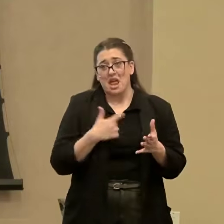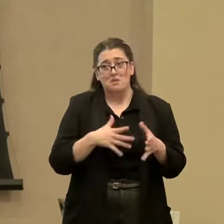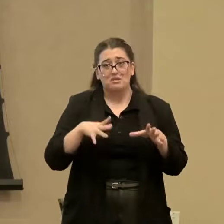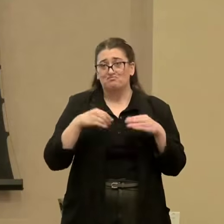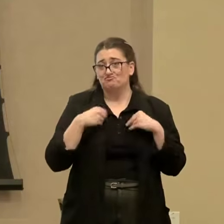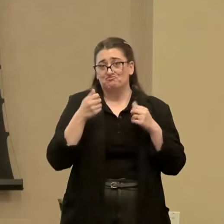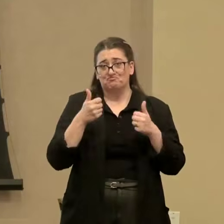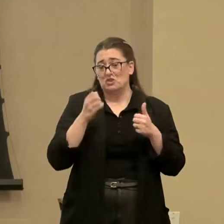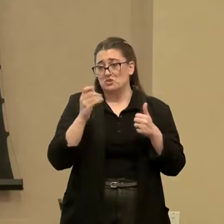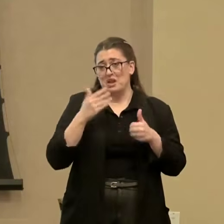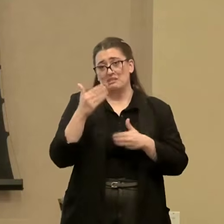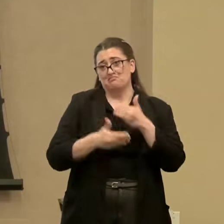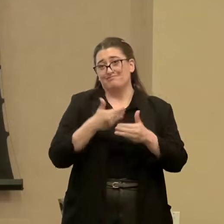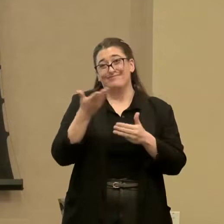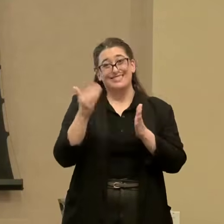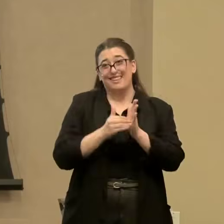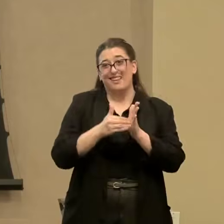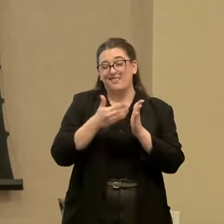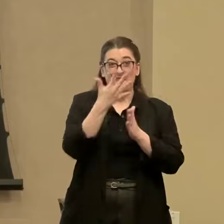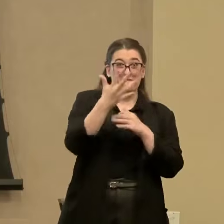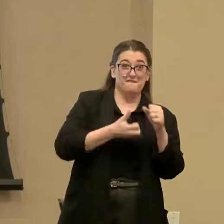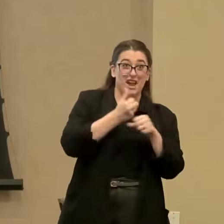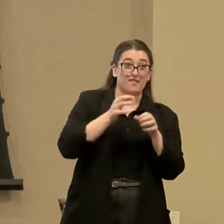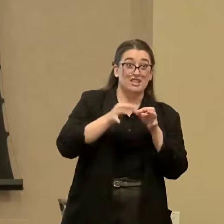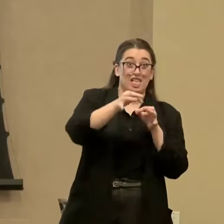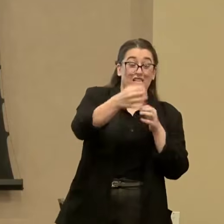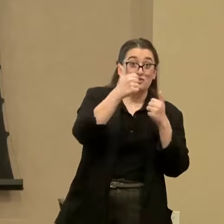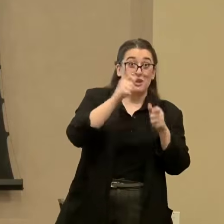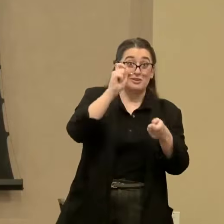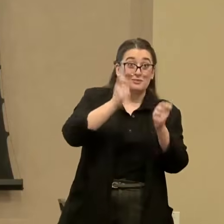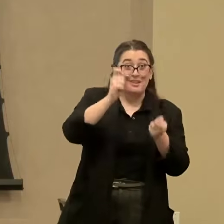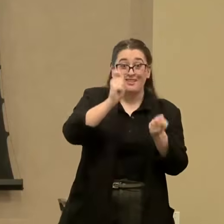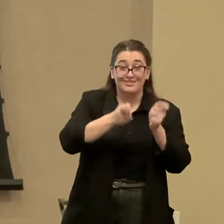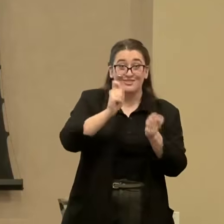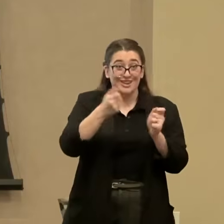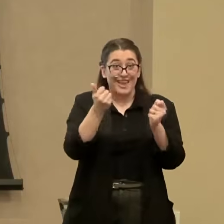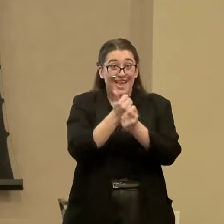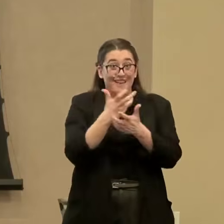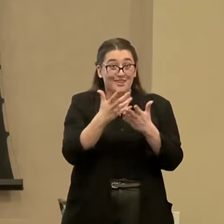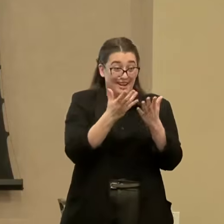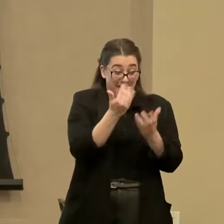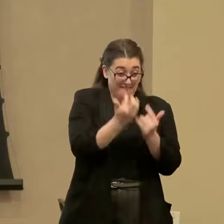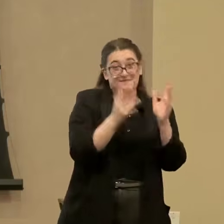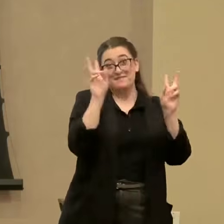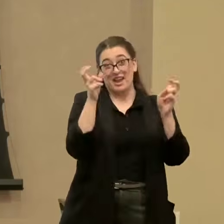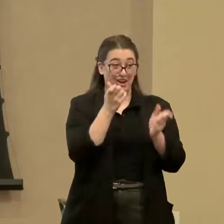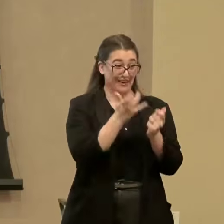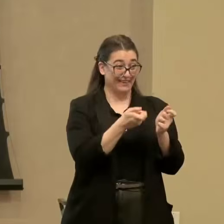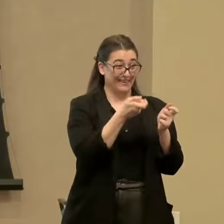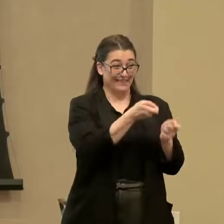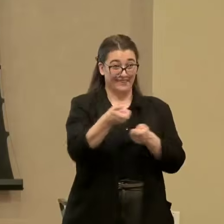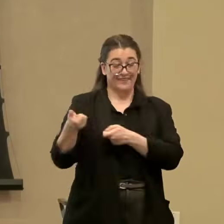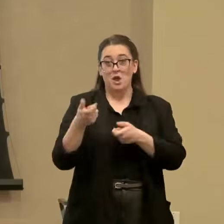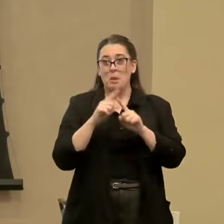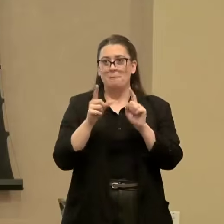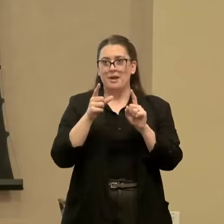with proceeding, because you're right, we can't take another 5 years to try to, just put every fire out and get it to zero, when it's like the